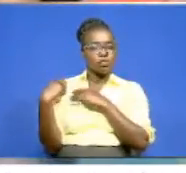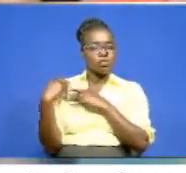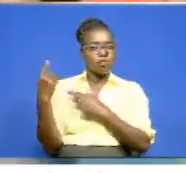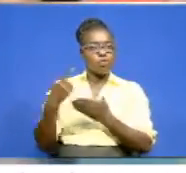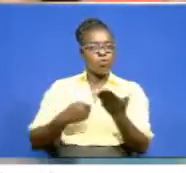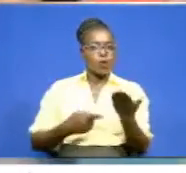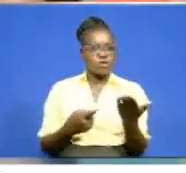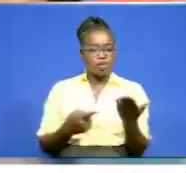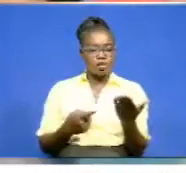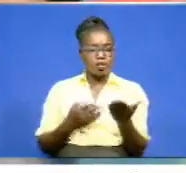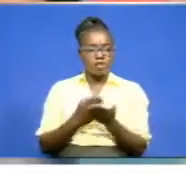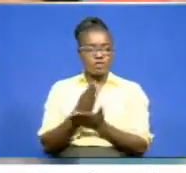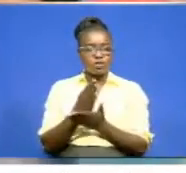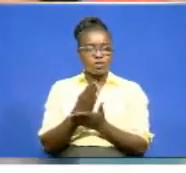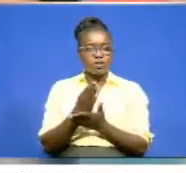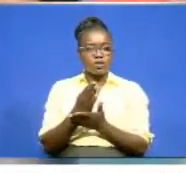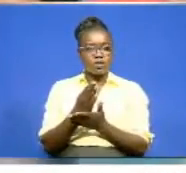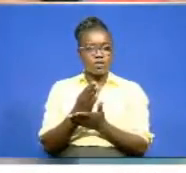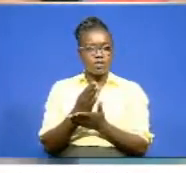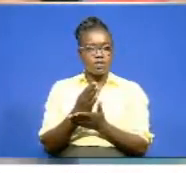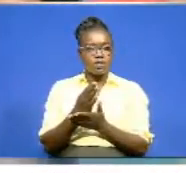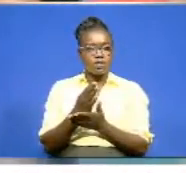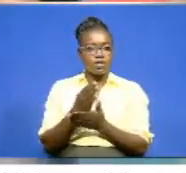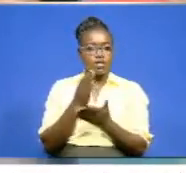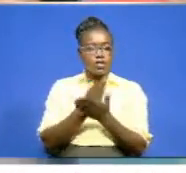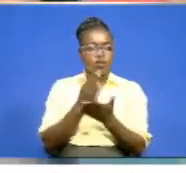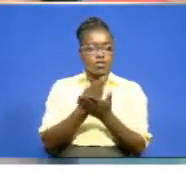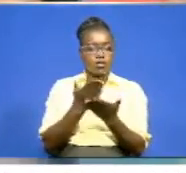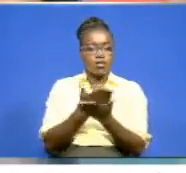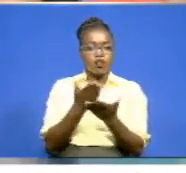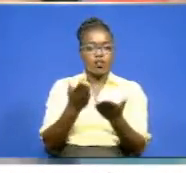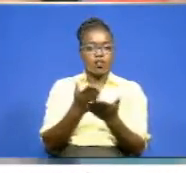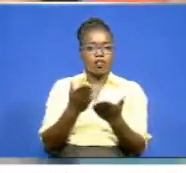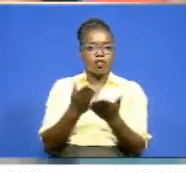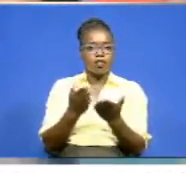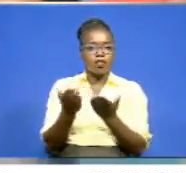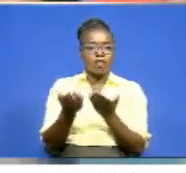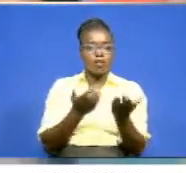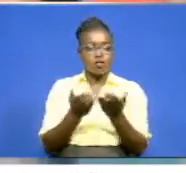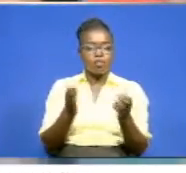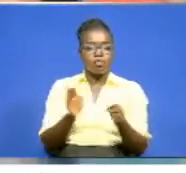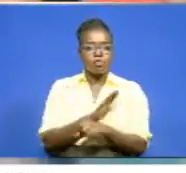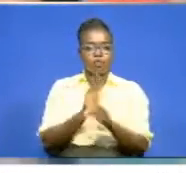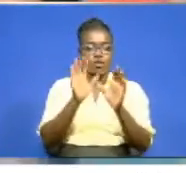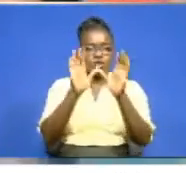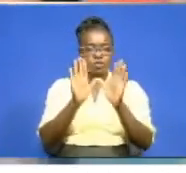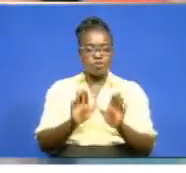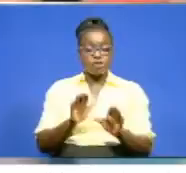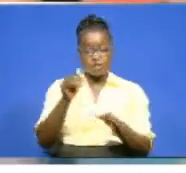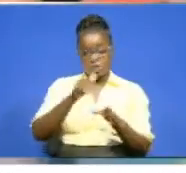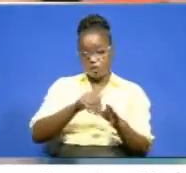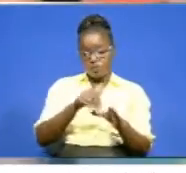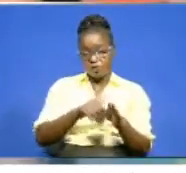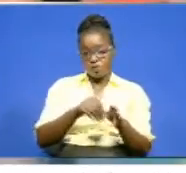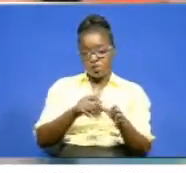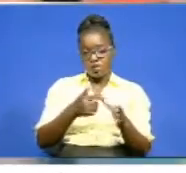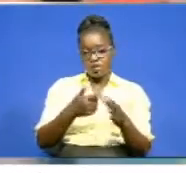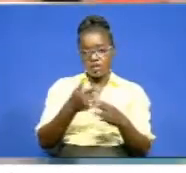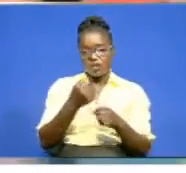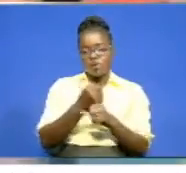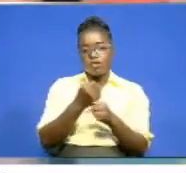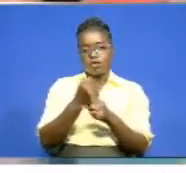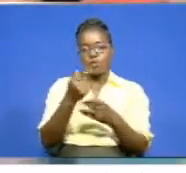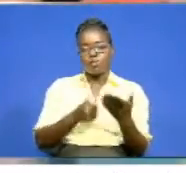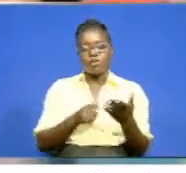in ensuring that indeed, even this corporate, because the most important part is the investment. So what do we do? What